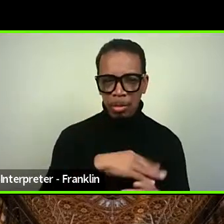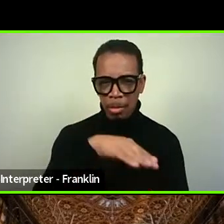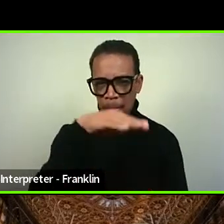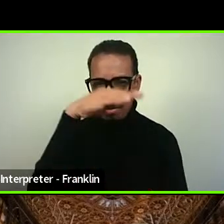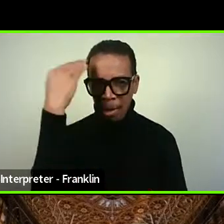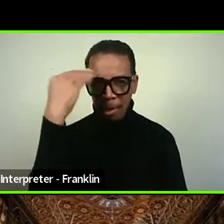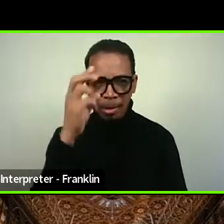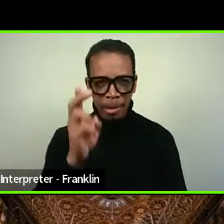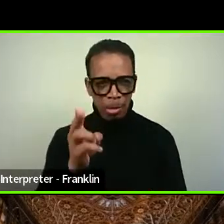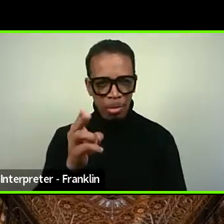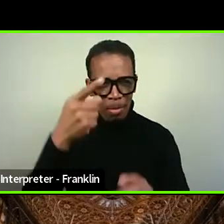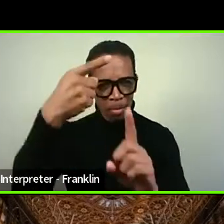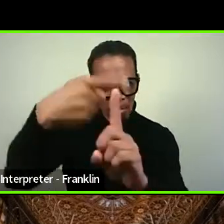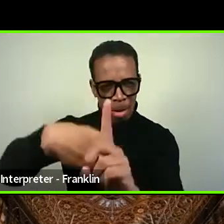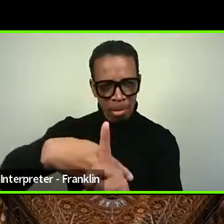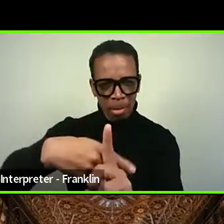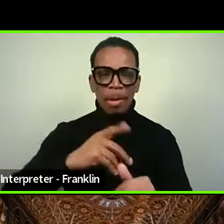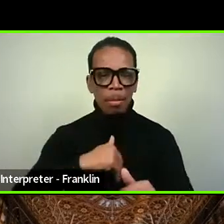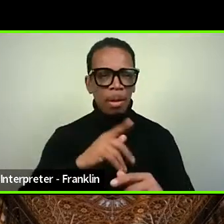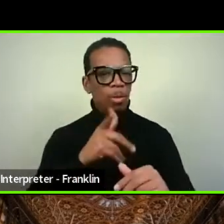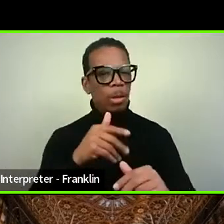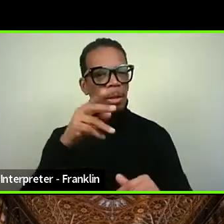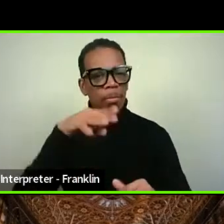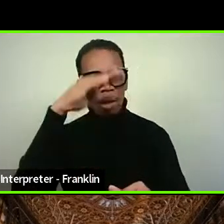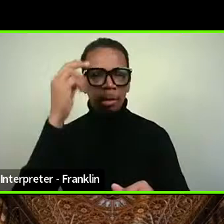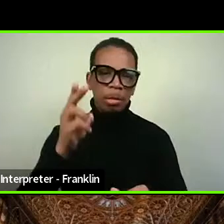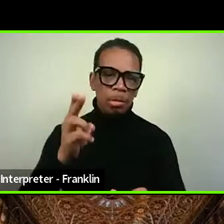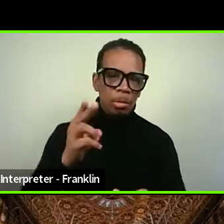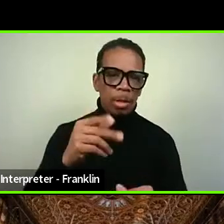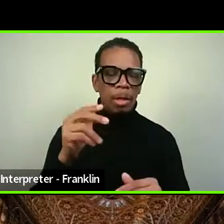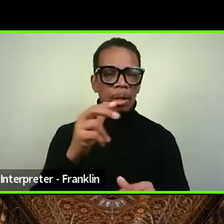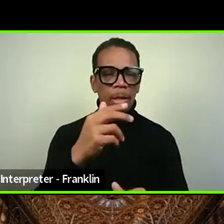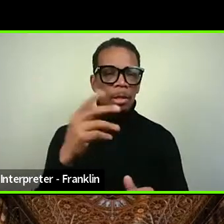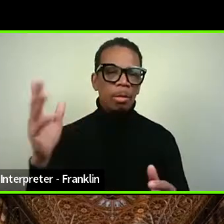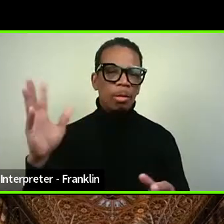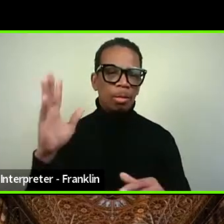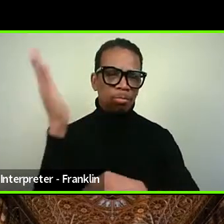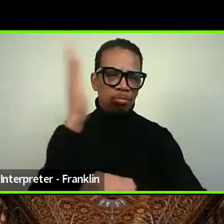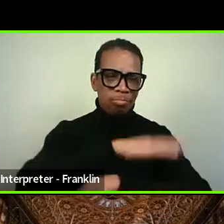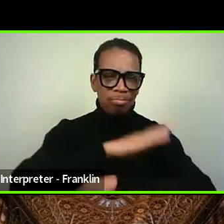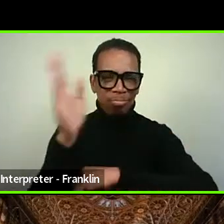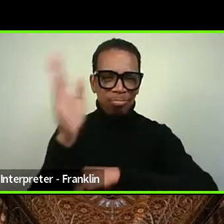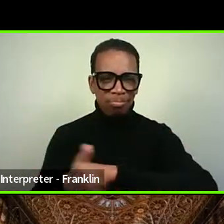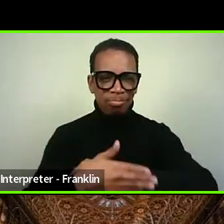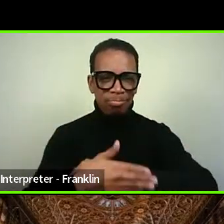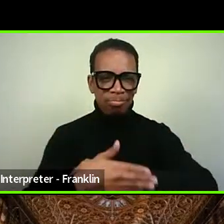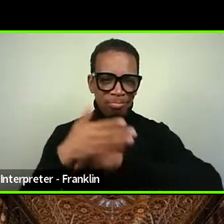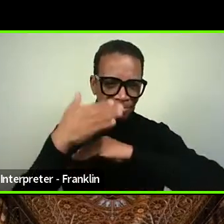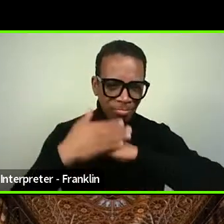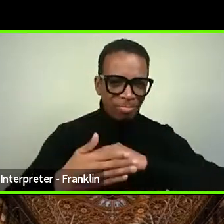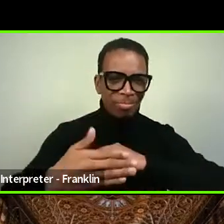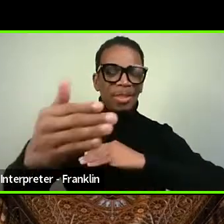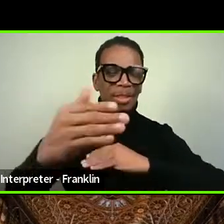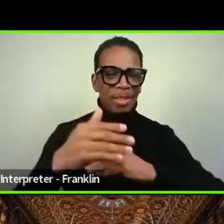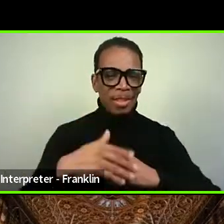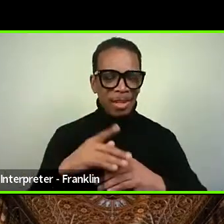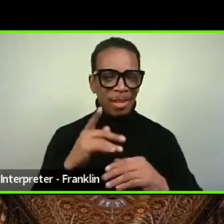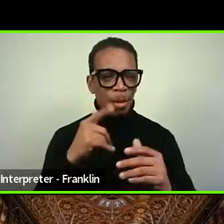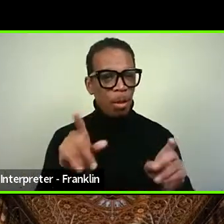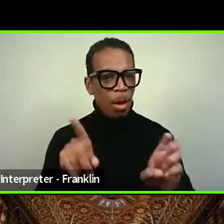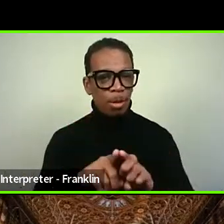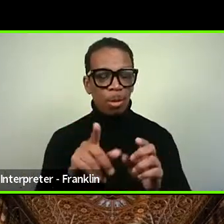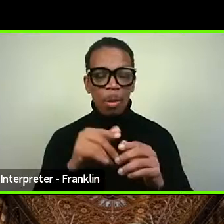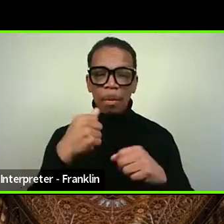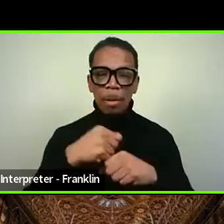but acknowledging that Black history really should be Black History 365. we still want to highlight and make sure that